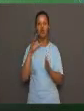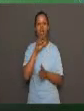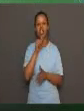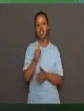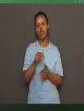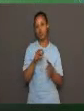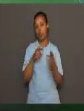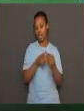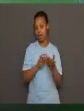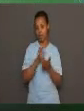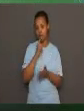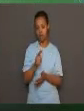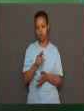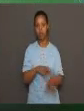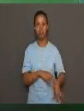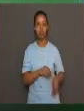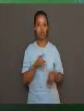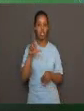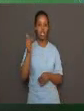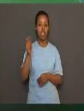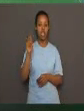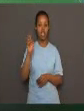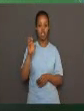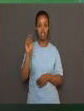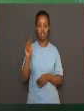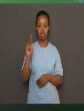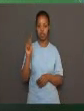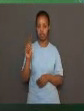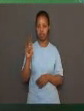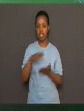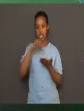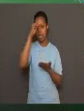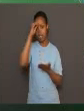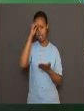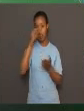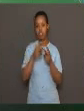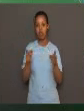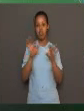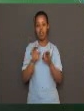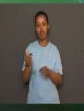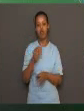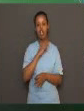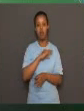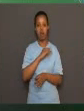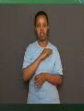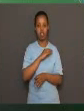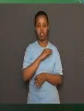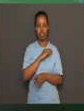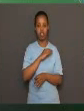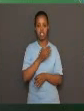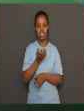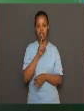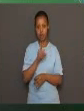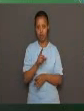Students, latent learning is an important part in how we behave. For our